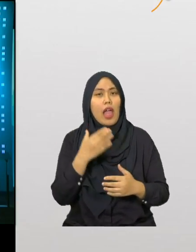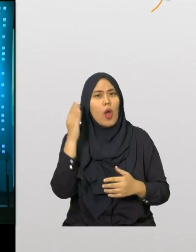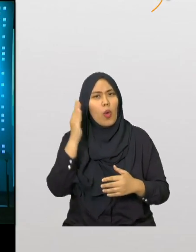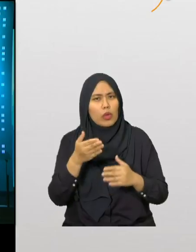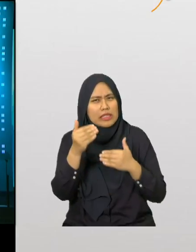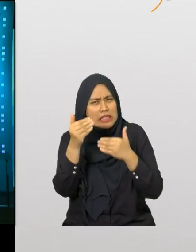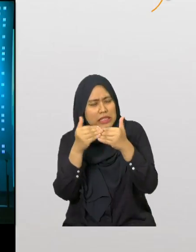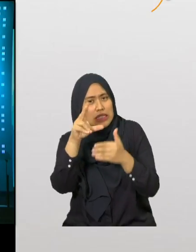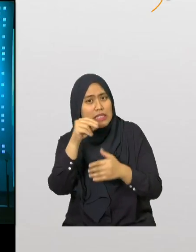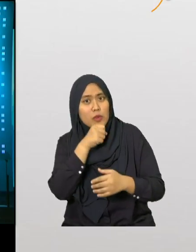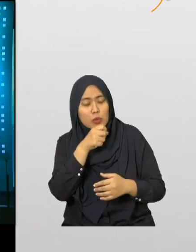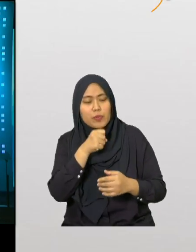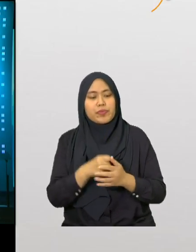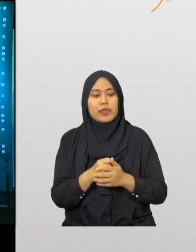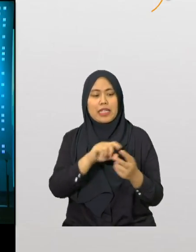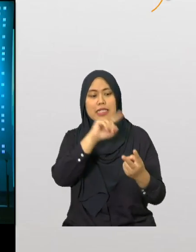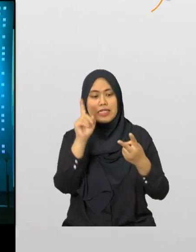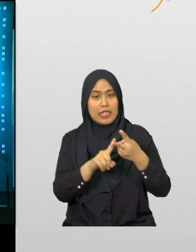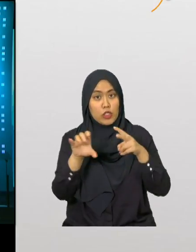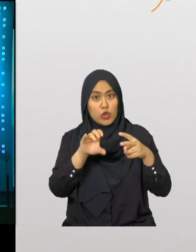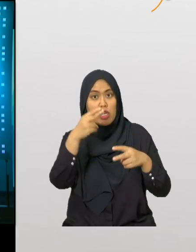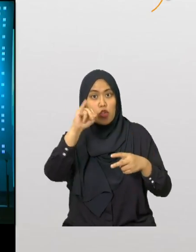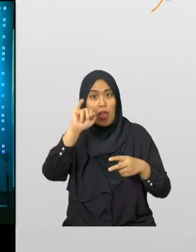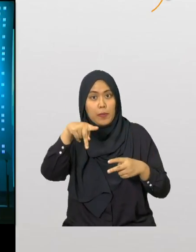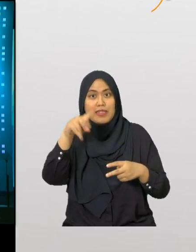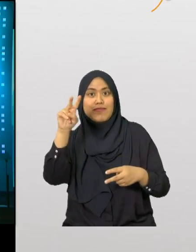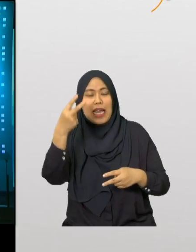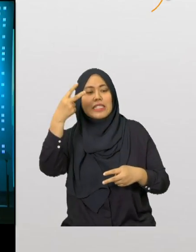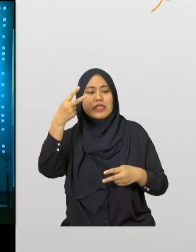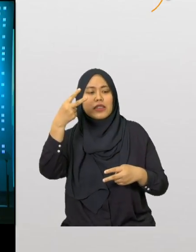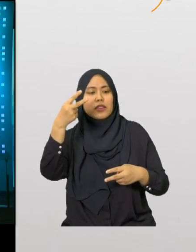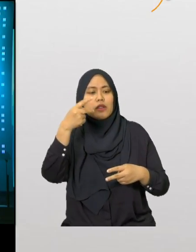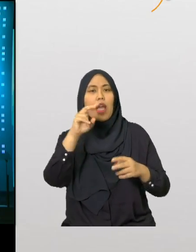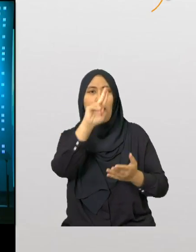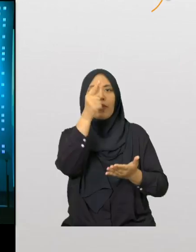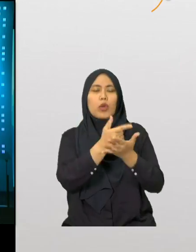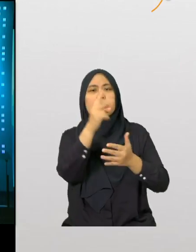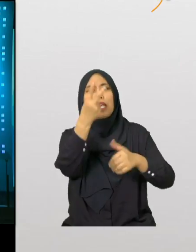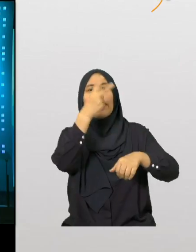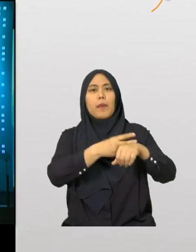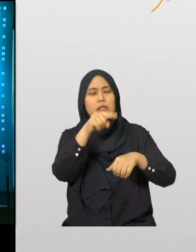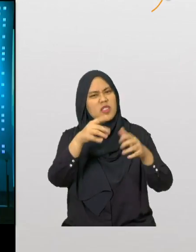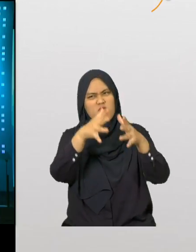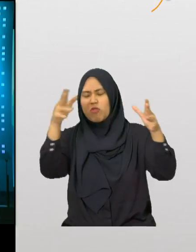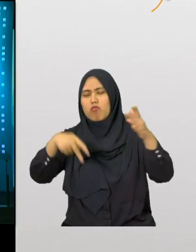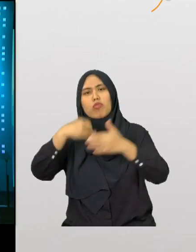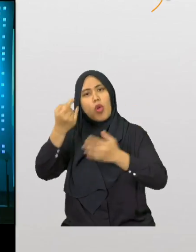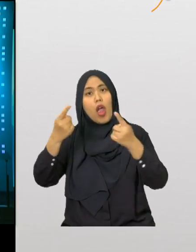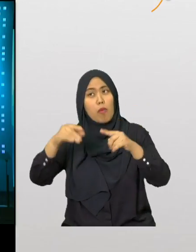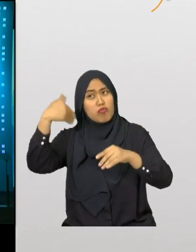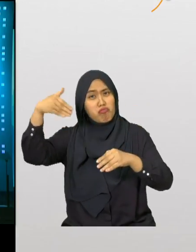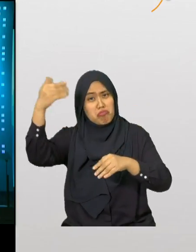Second, we'll do HIP 2 to upgrade flats a second time. This is a big project, which will happen when the